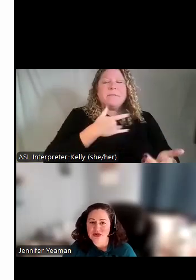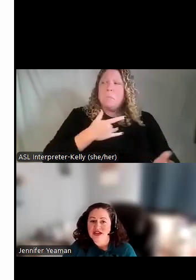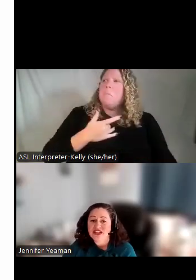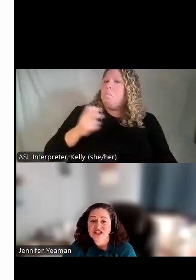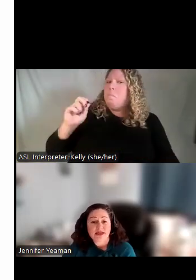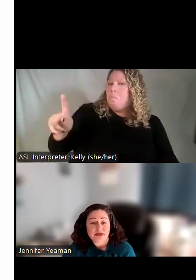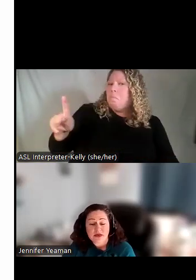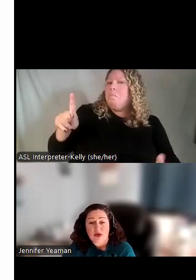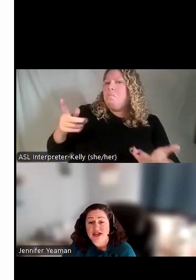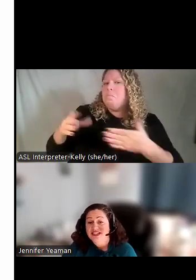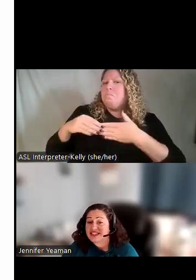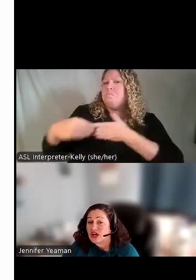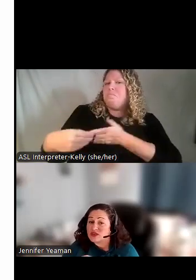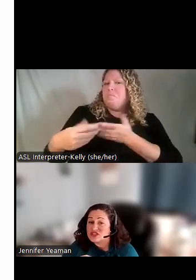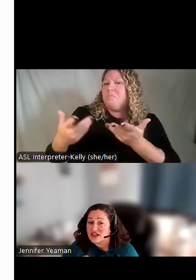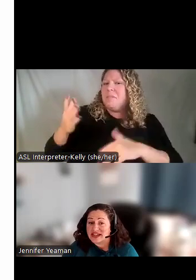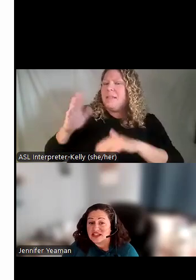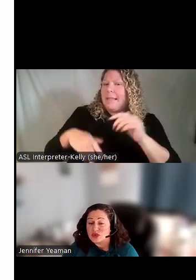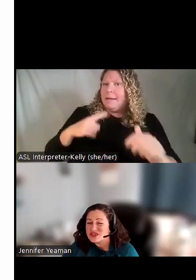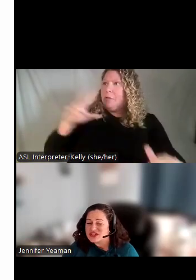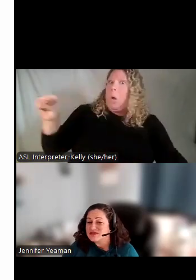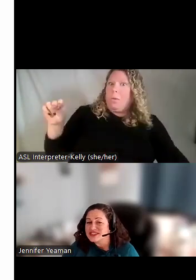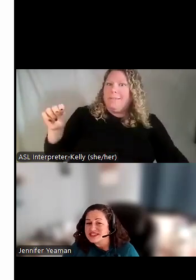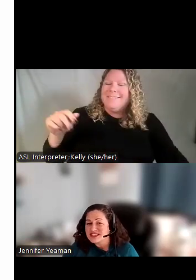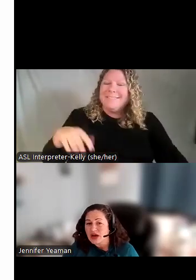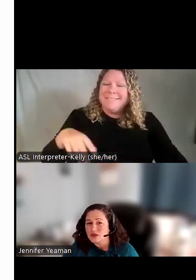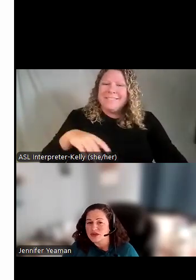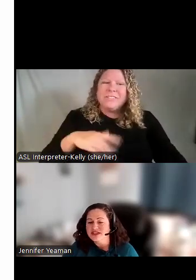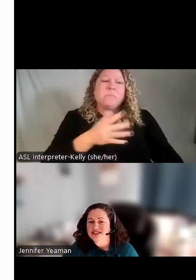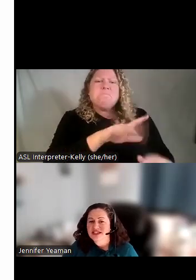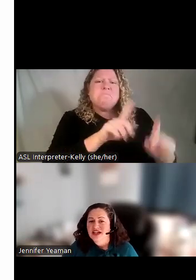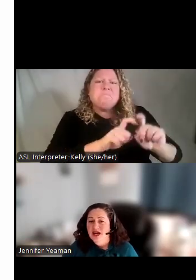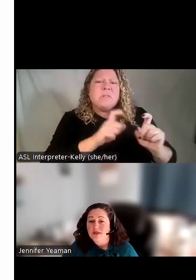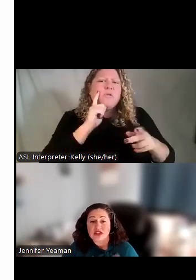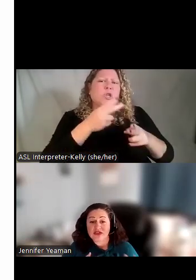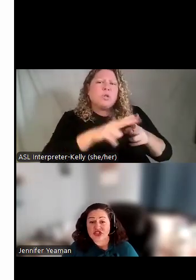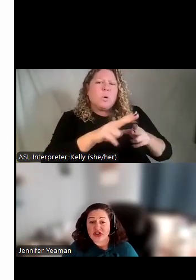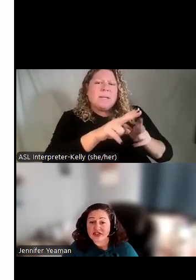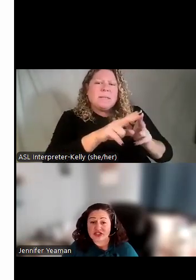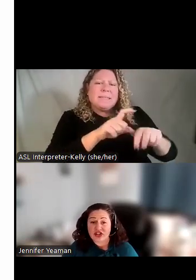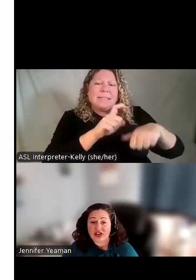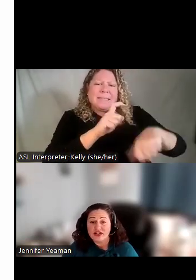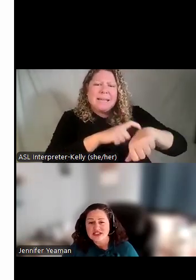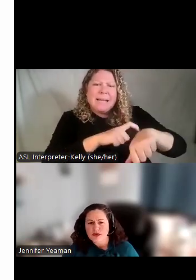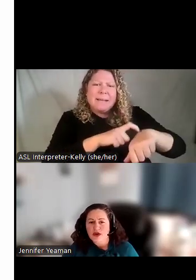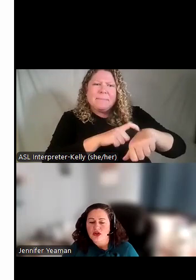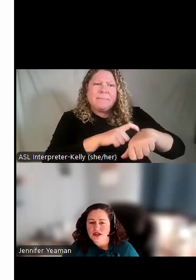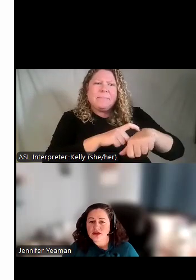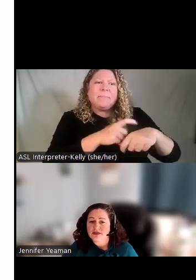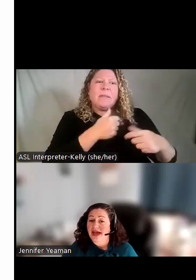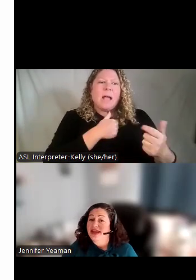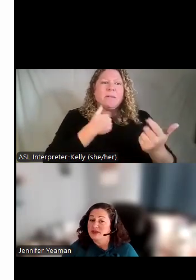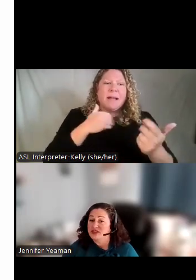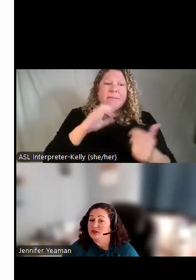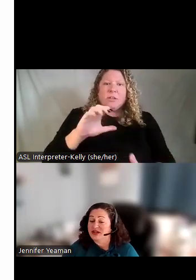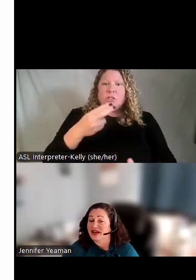first no. So I let them know I wanted to test out this idea short term just to see how it works. I'd use a charter to charter it so we were all